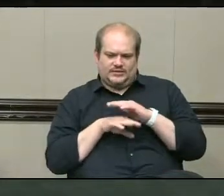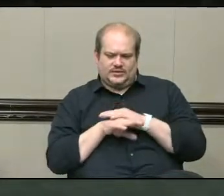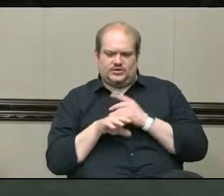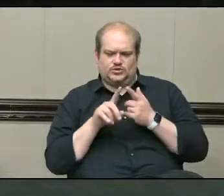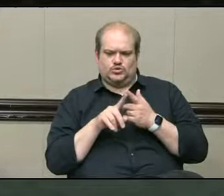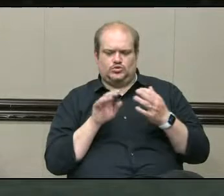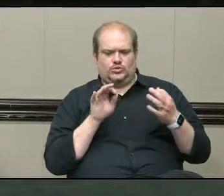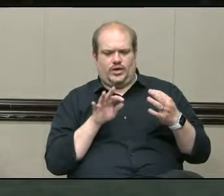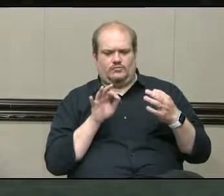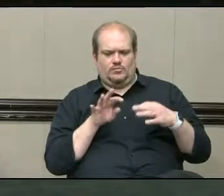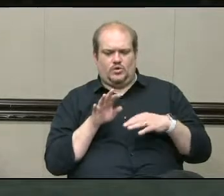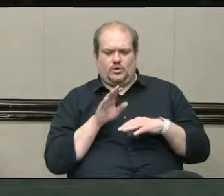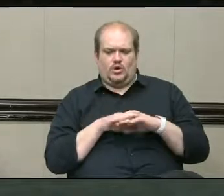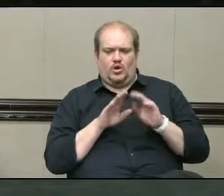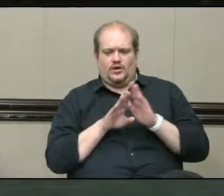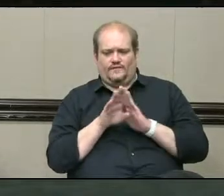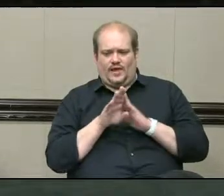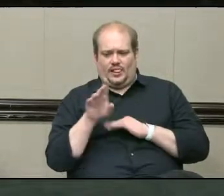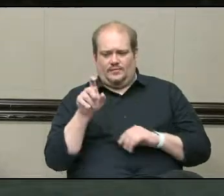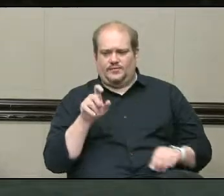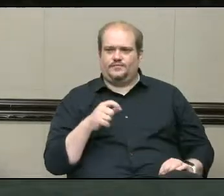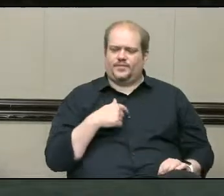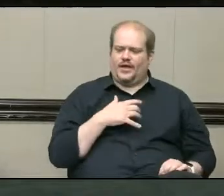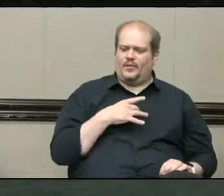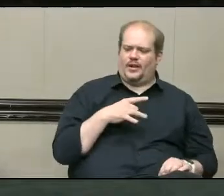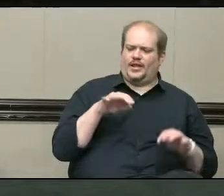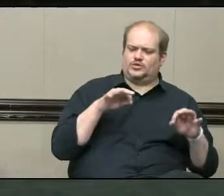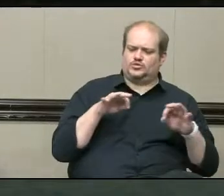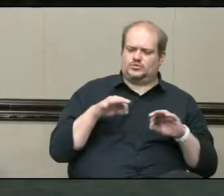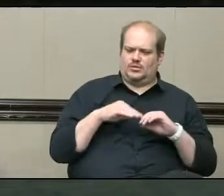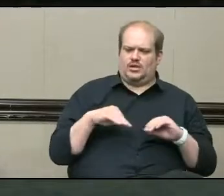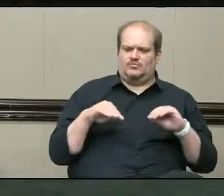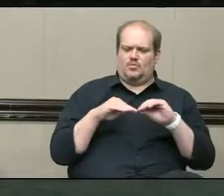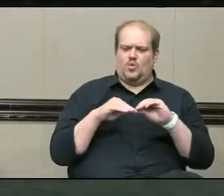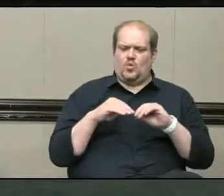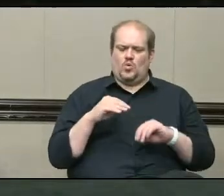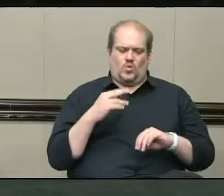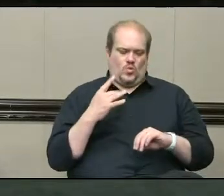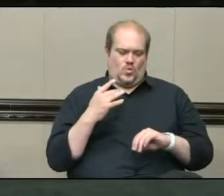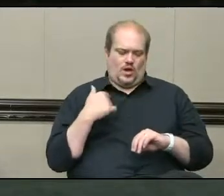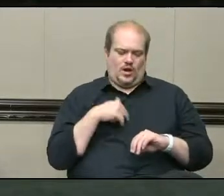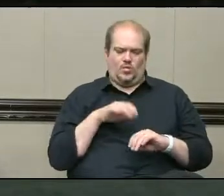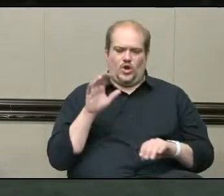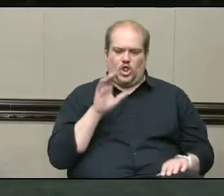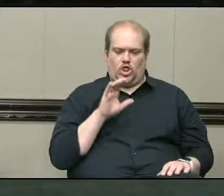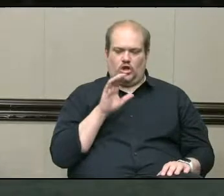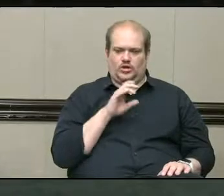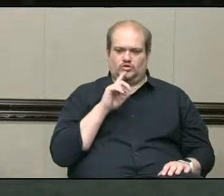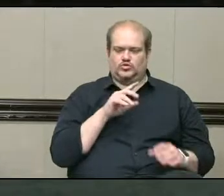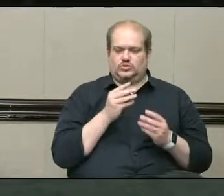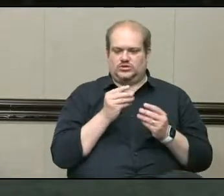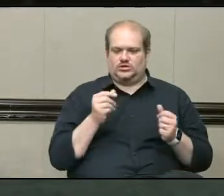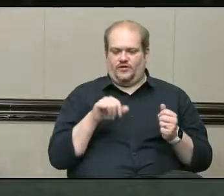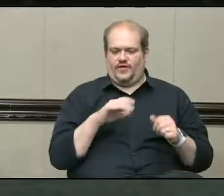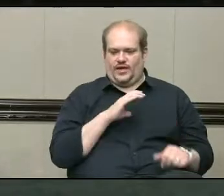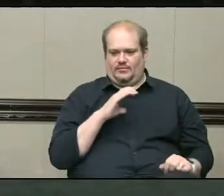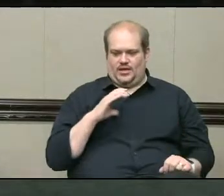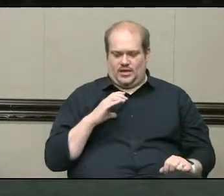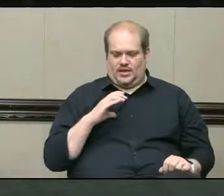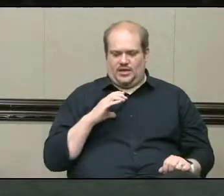to input on developments? Well, I'll explain a little bit why we're looking to dissolve that